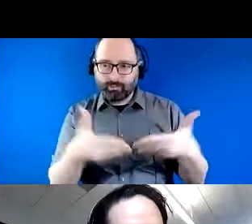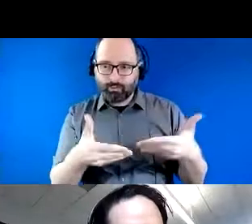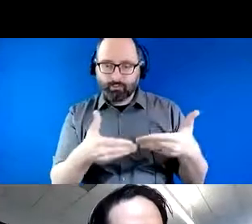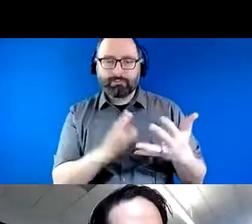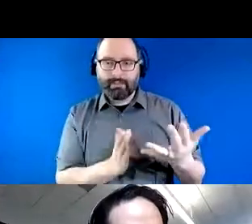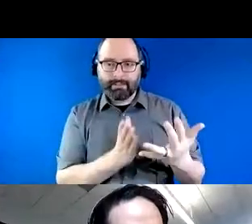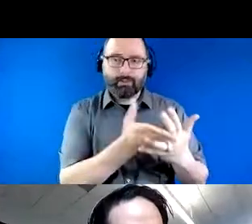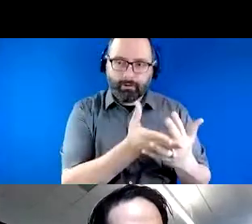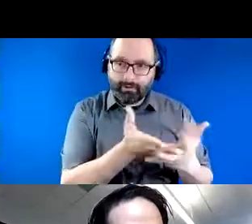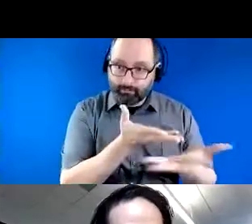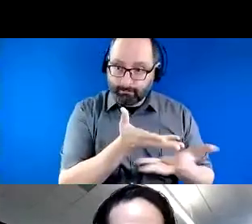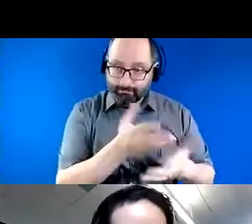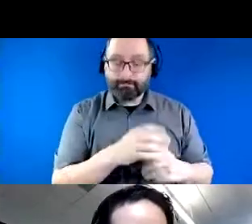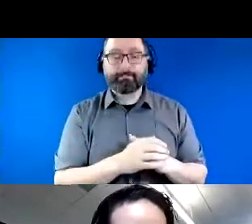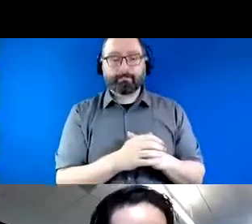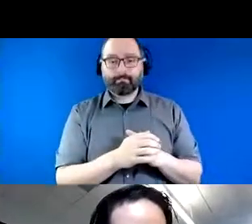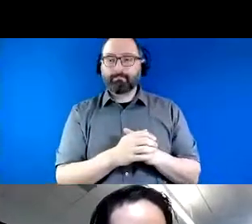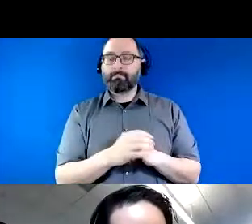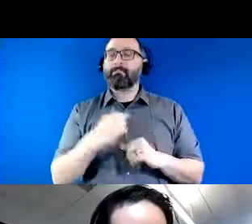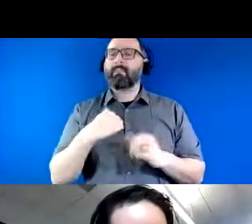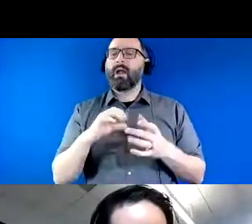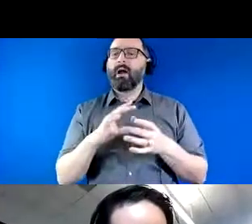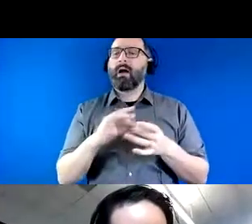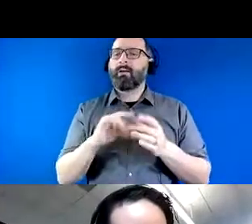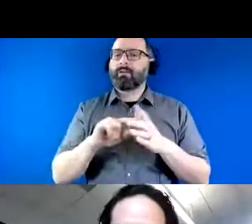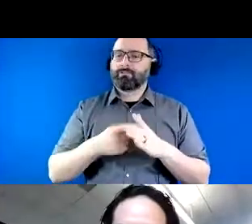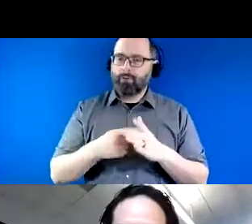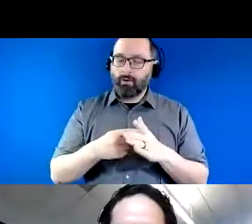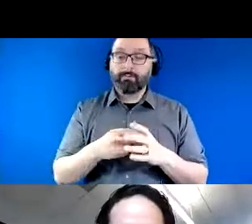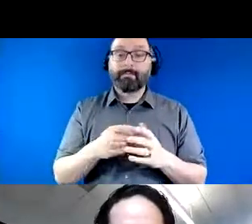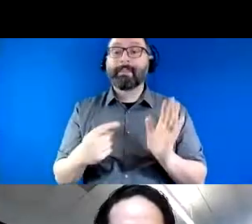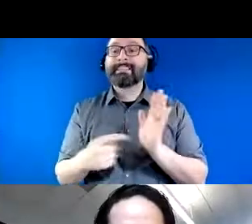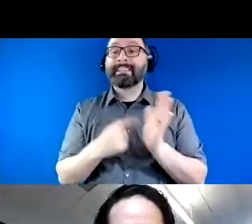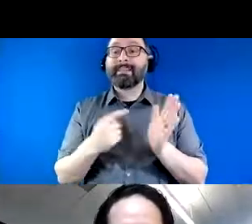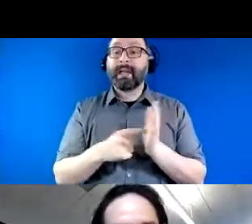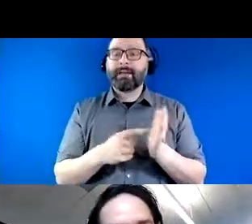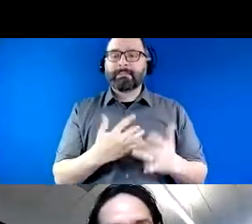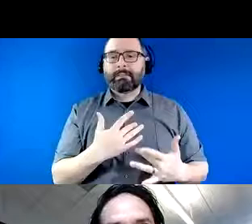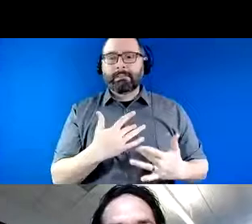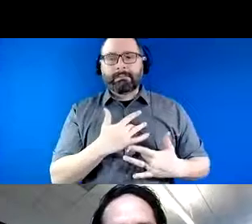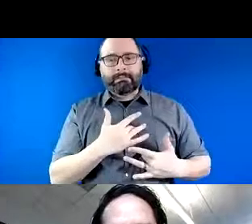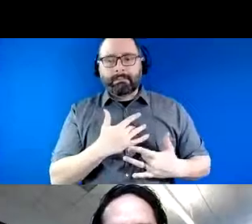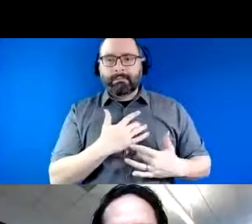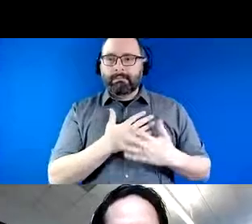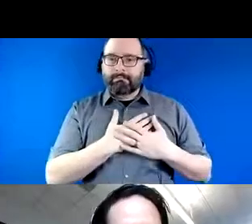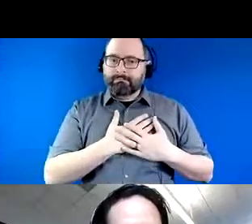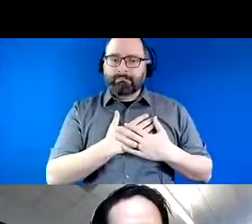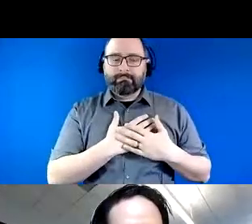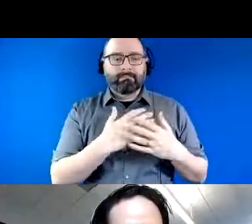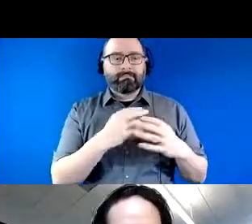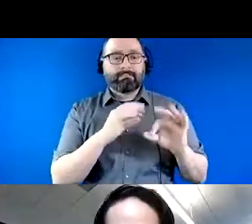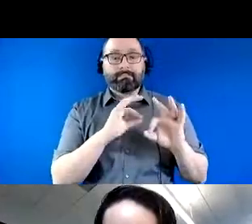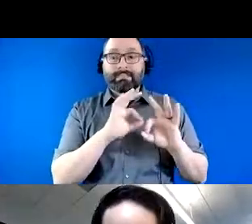interventions. I can start by saying that sometimes it's disheartening to have a